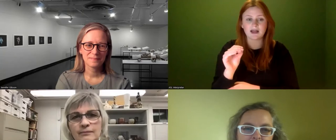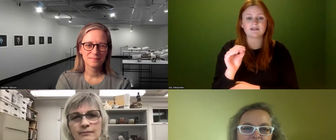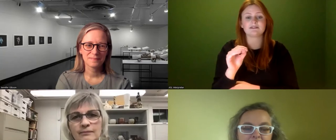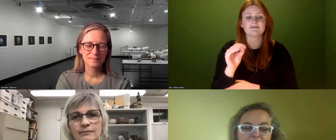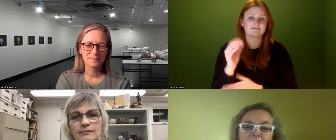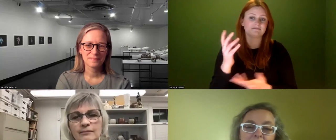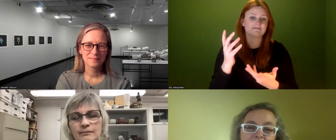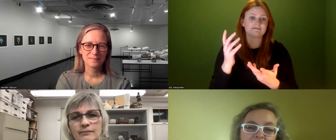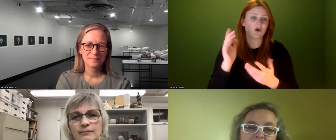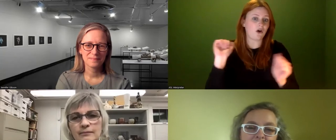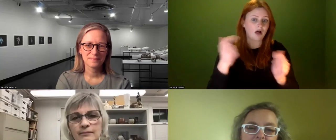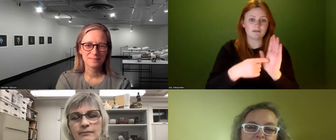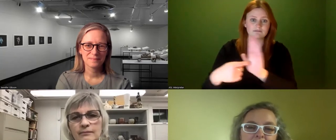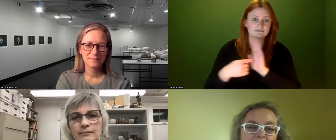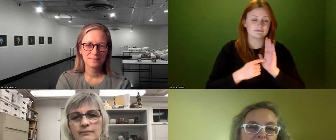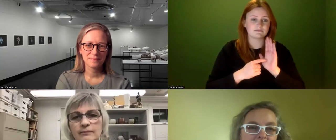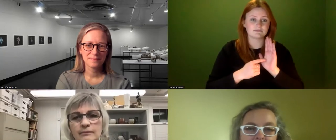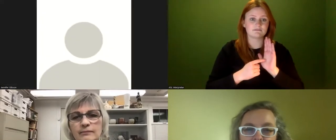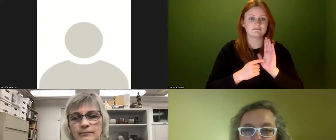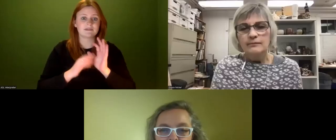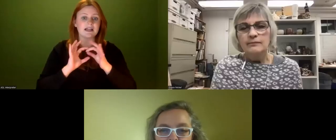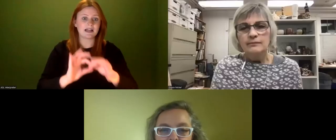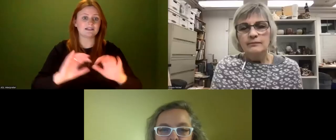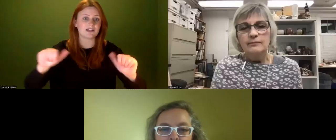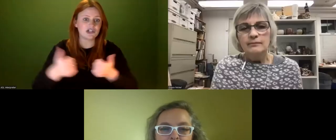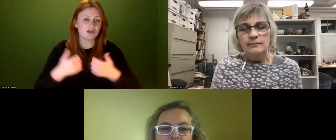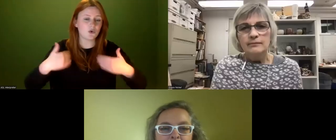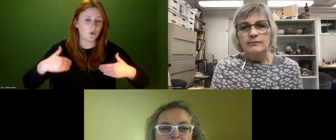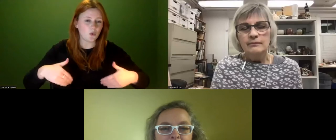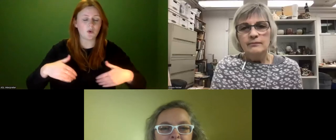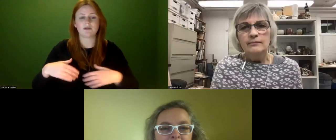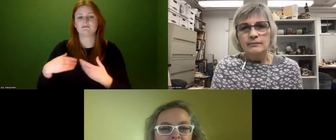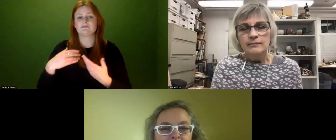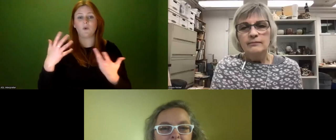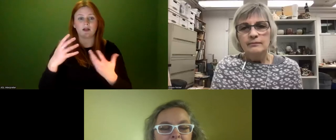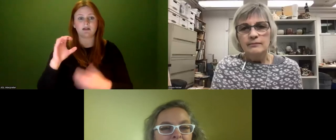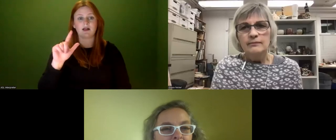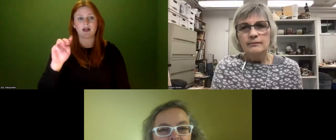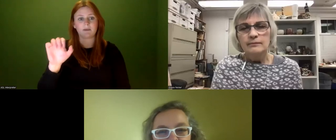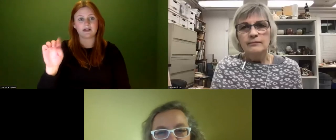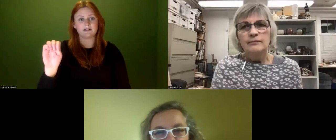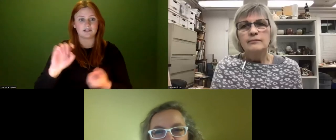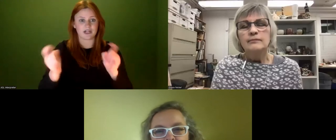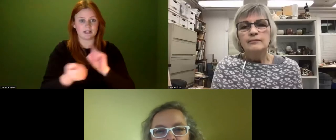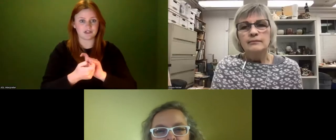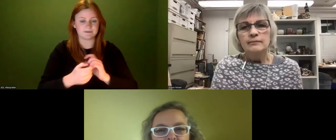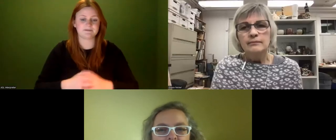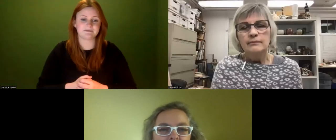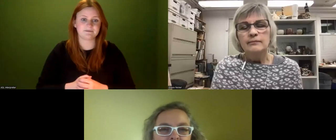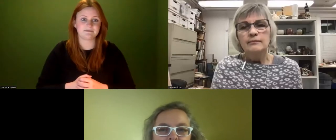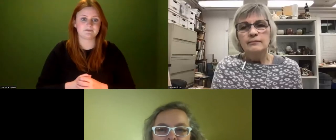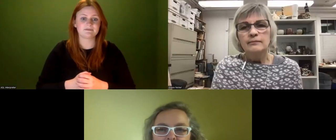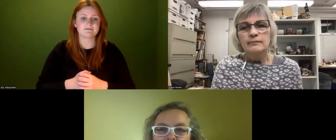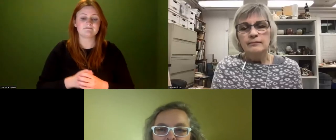arguably the biggest challenge facing our generation, climate change. Problem solving is really at the heart of